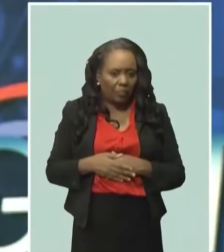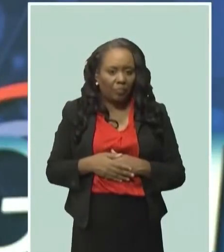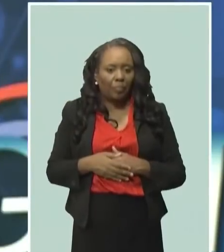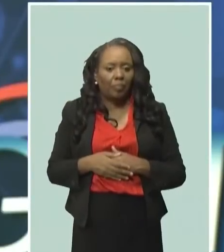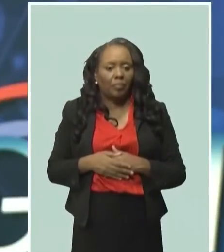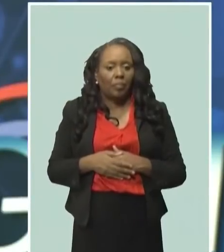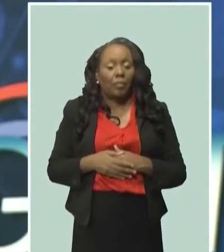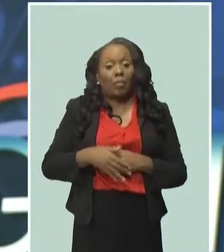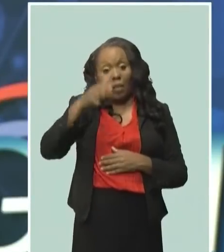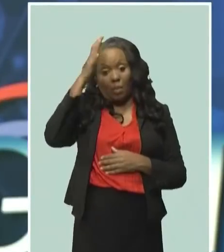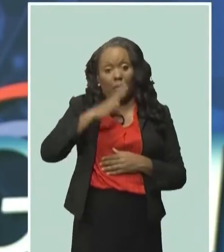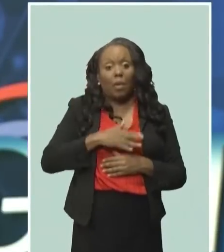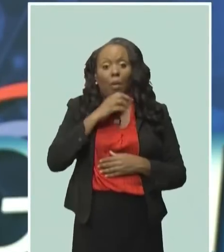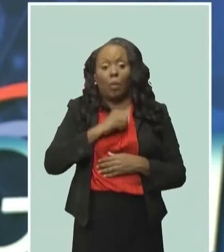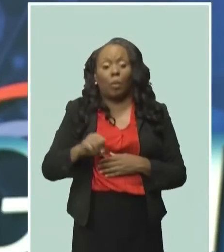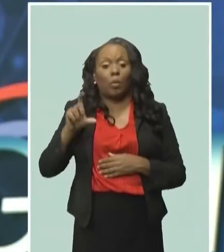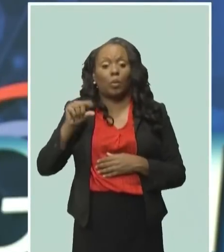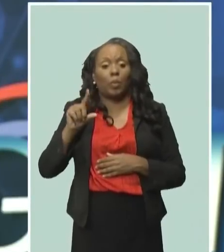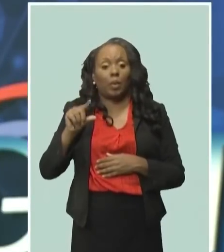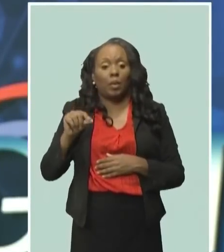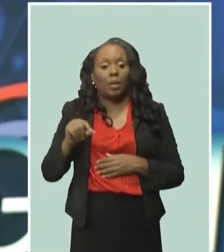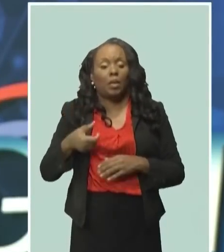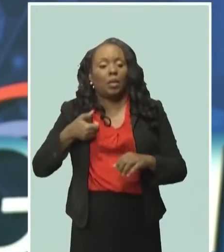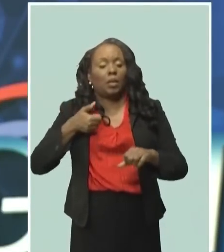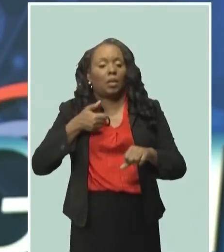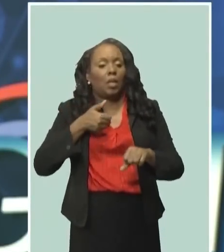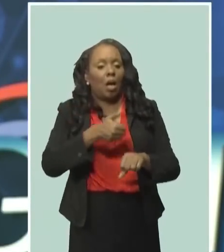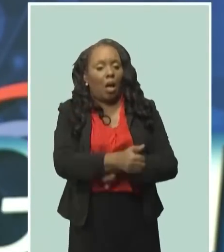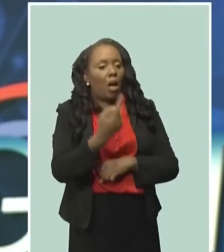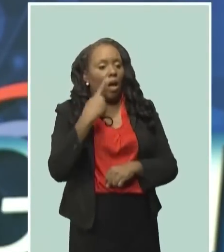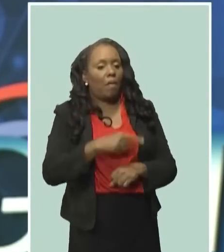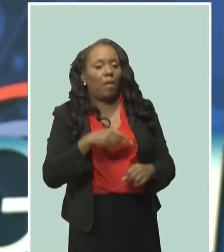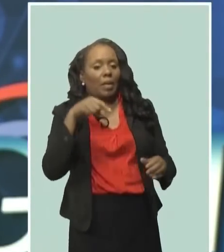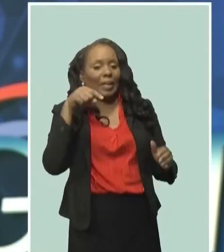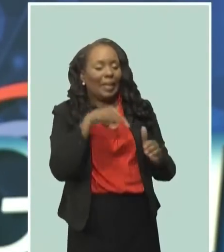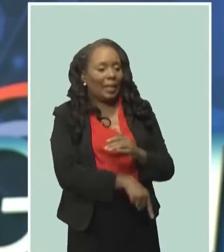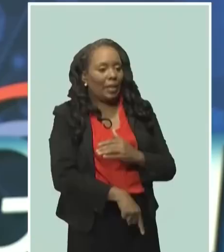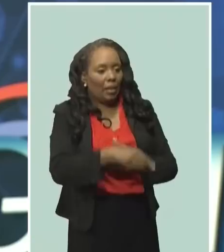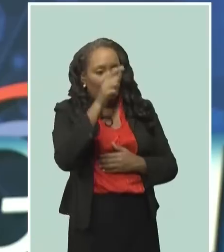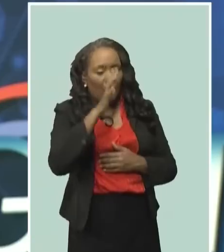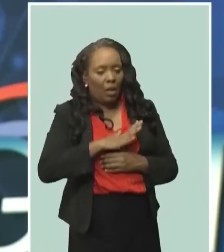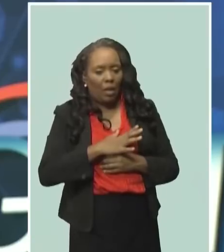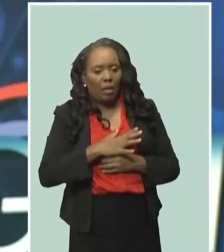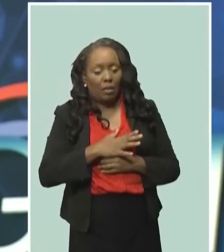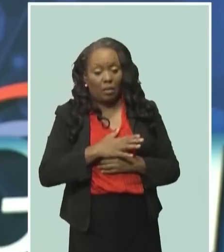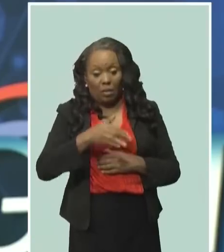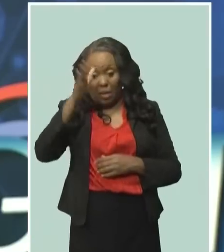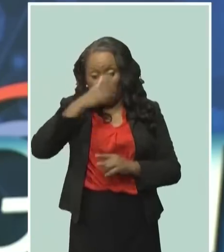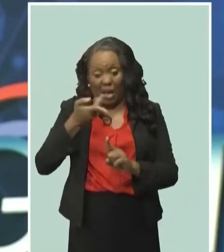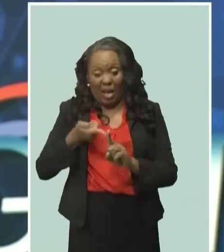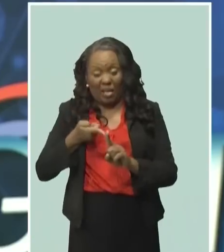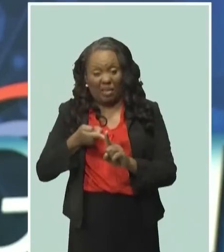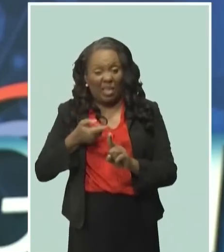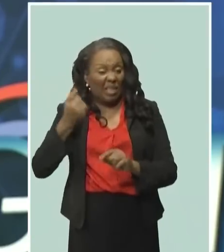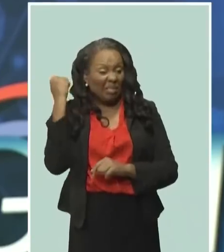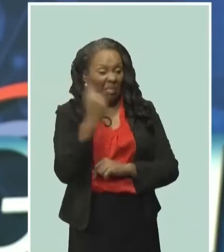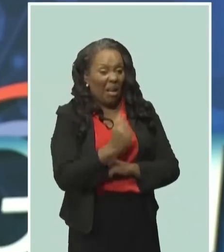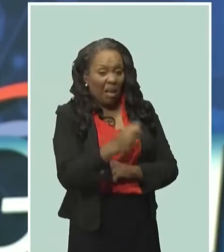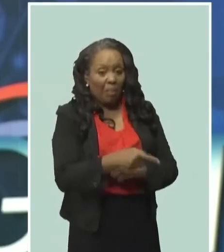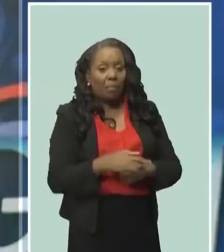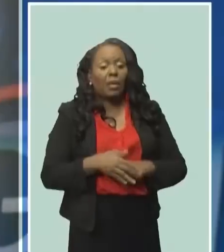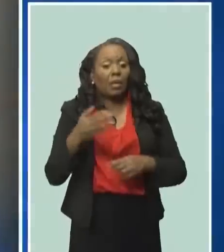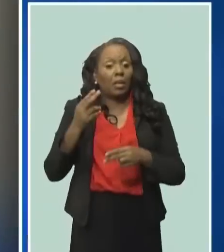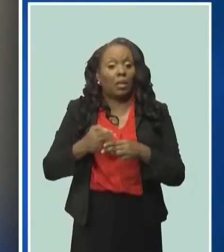A 20-year-old man has been charged in connection with last week's stabbing death of Renario Taylor. He is